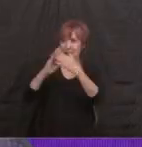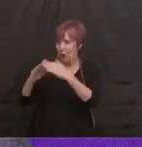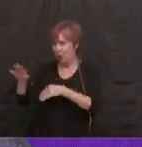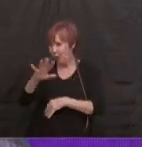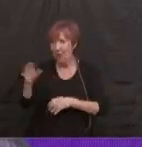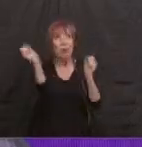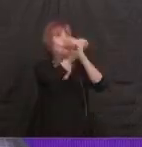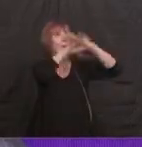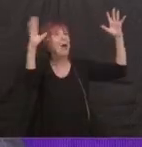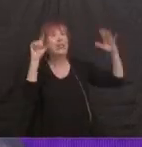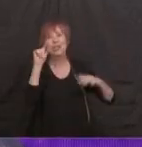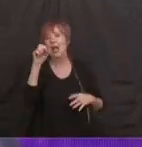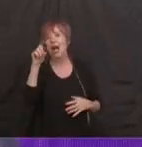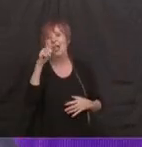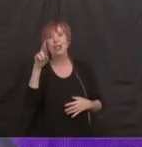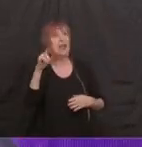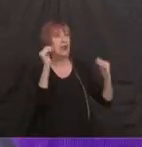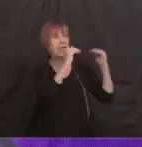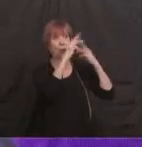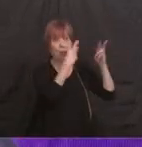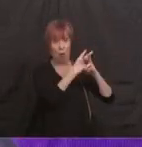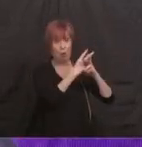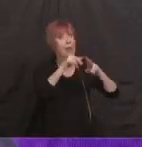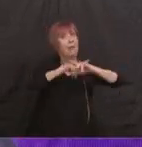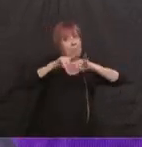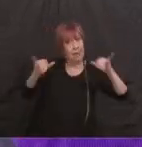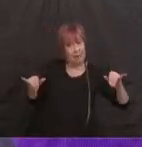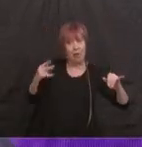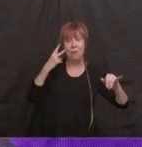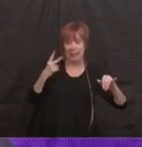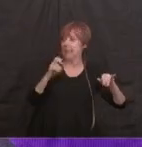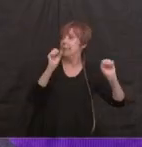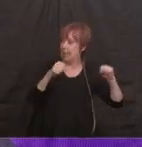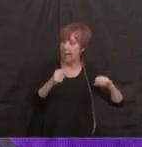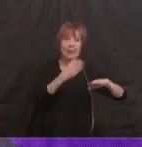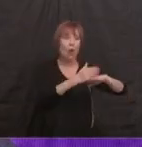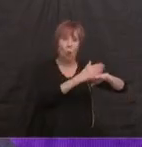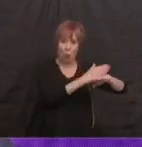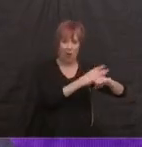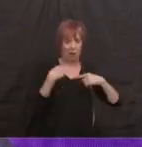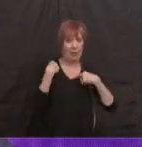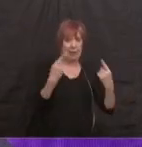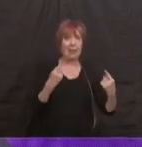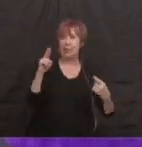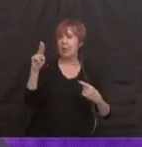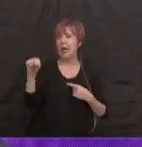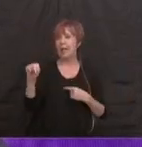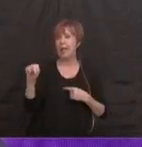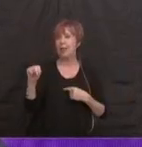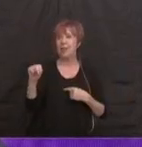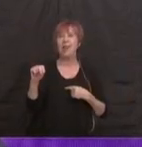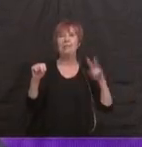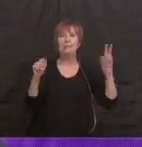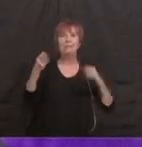a gender equal world, right? While we have seen such progress since the United Nations decade